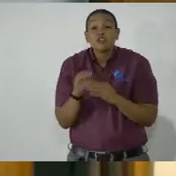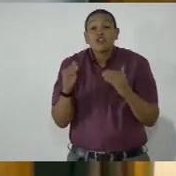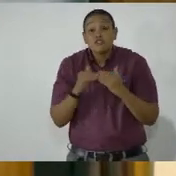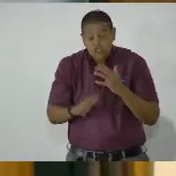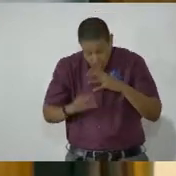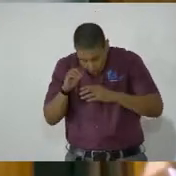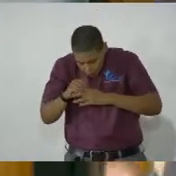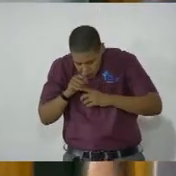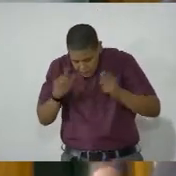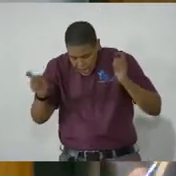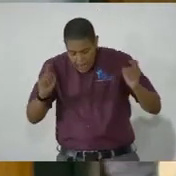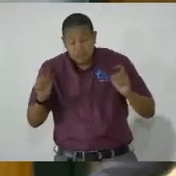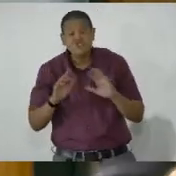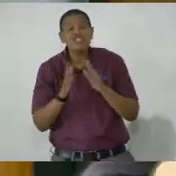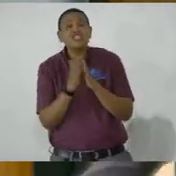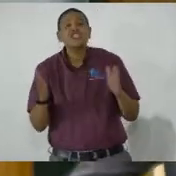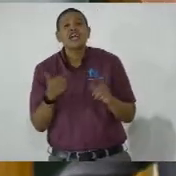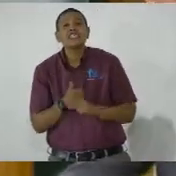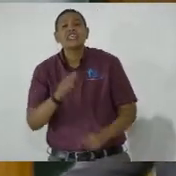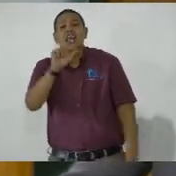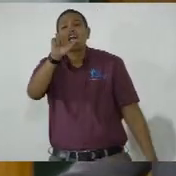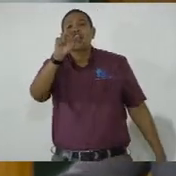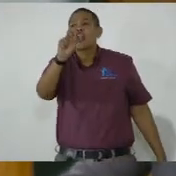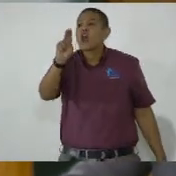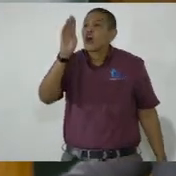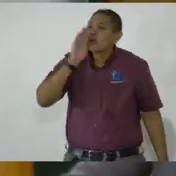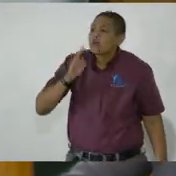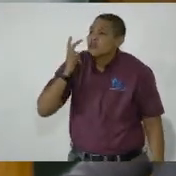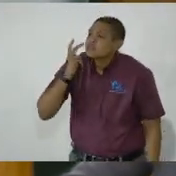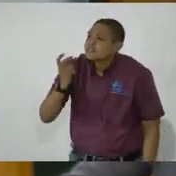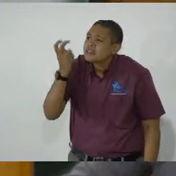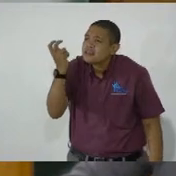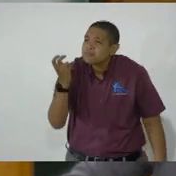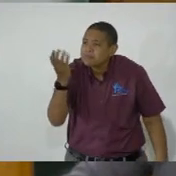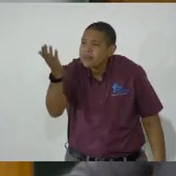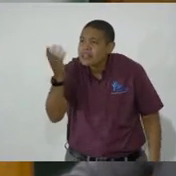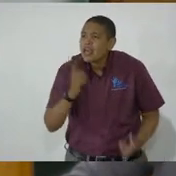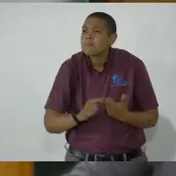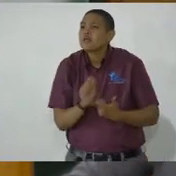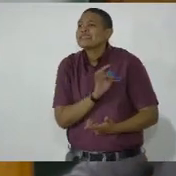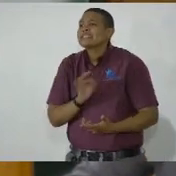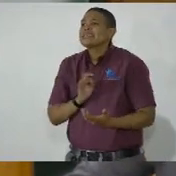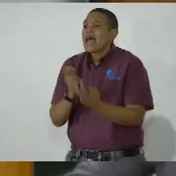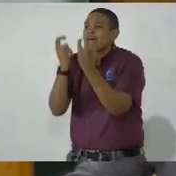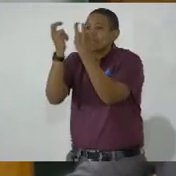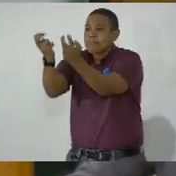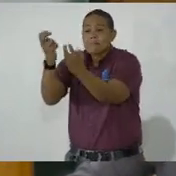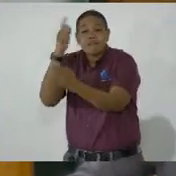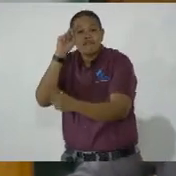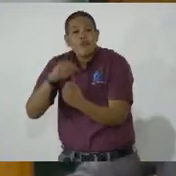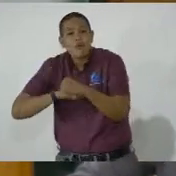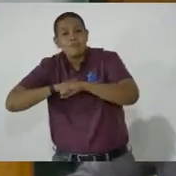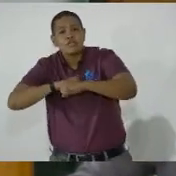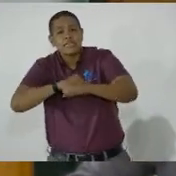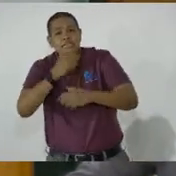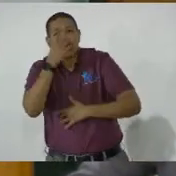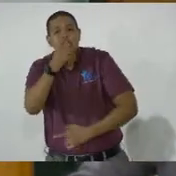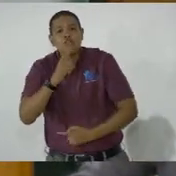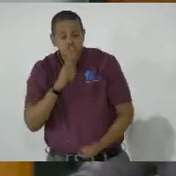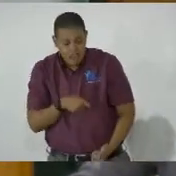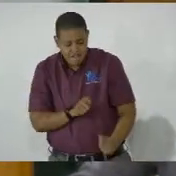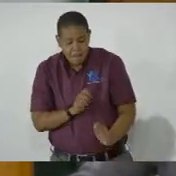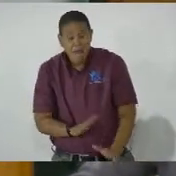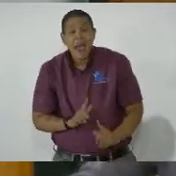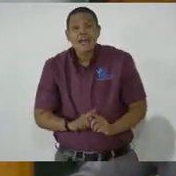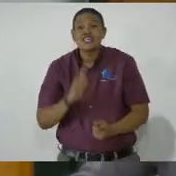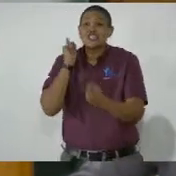the Administrator General, Mrs. Lona Brown, I see her at the front, and her staff, for protecting the interests of minors,